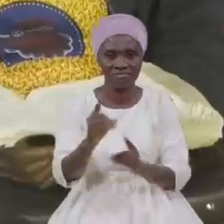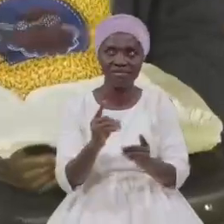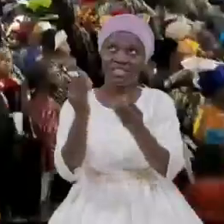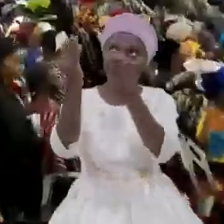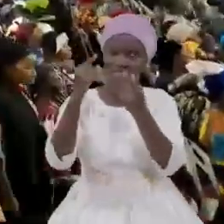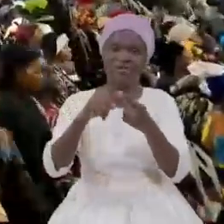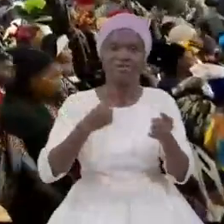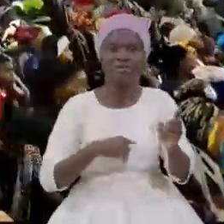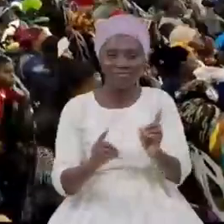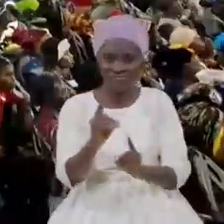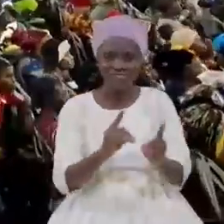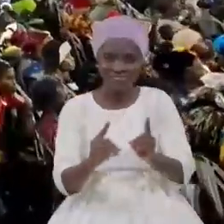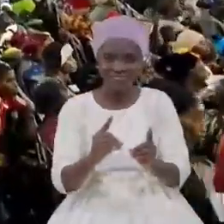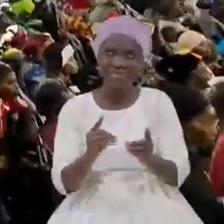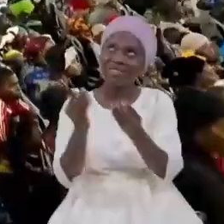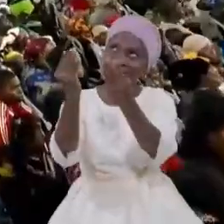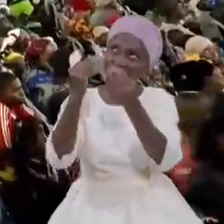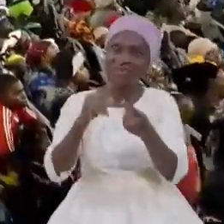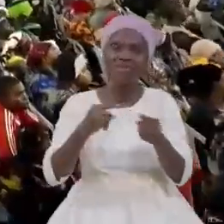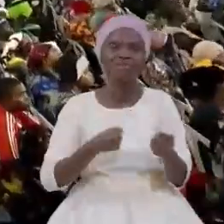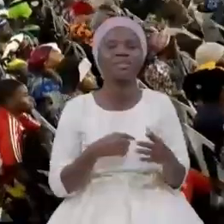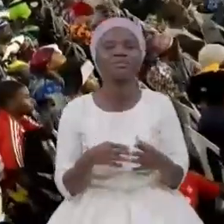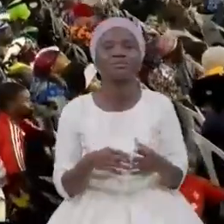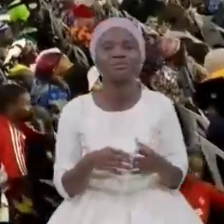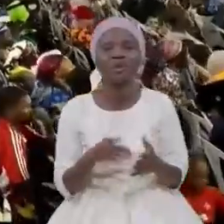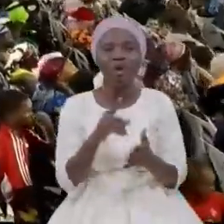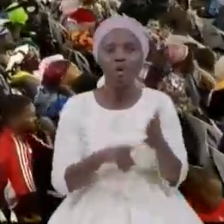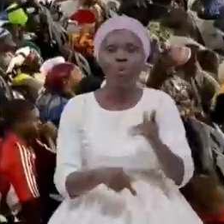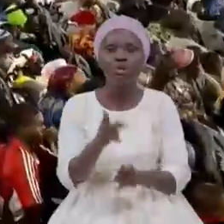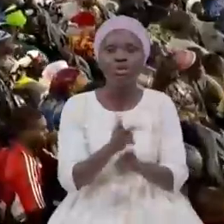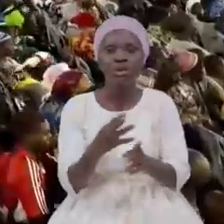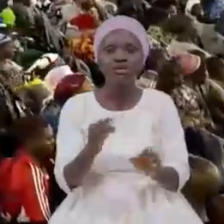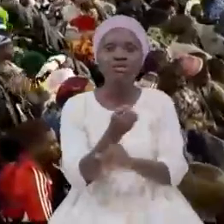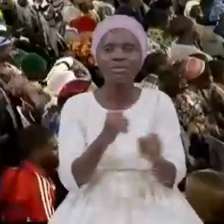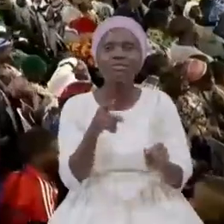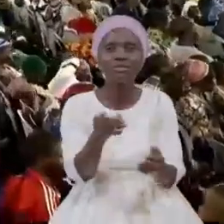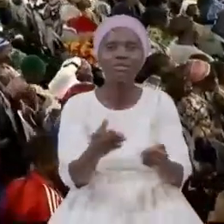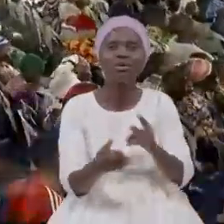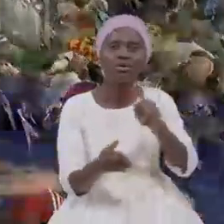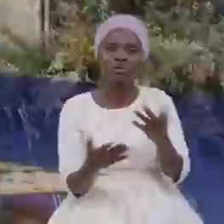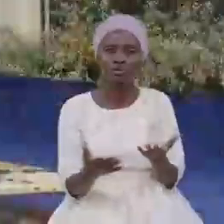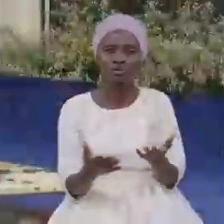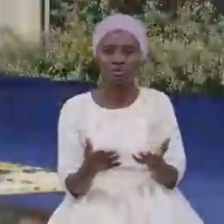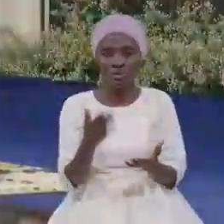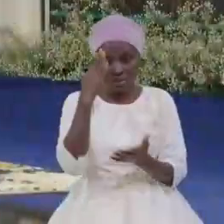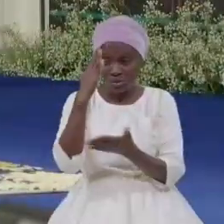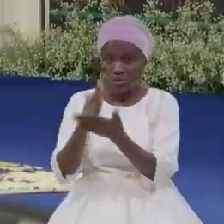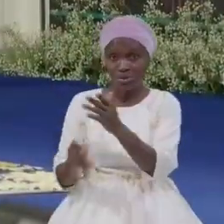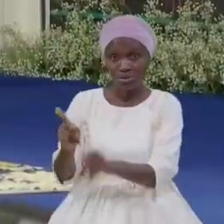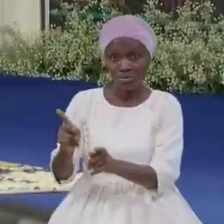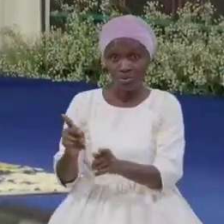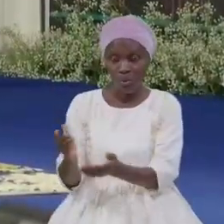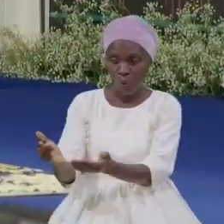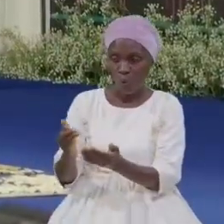Gives to me. What kind of salvation do you want? There are people that want a kind of